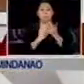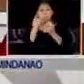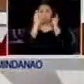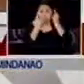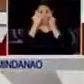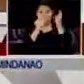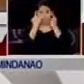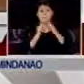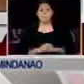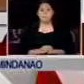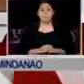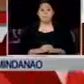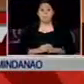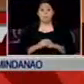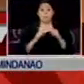one on the list is the